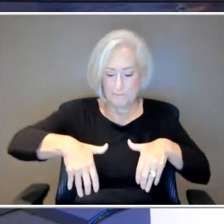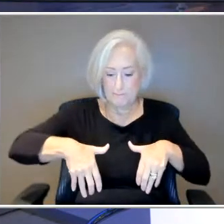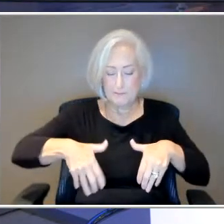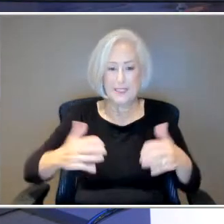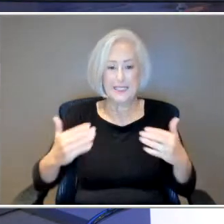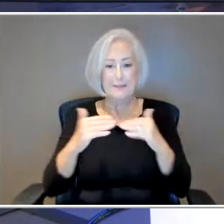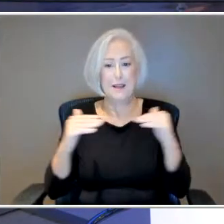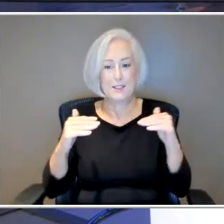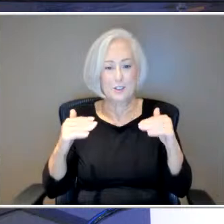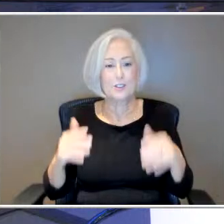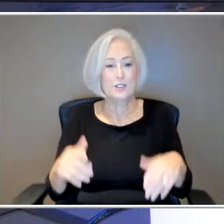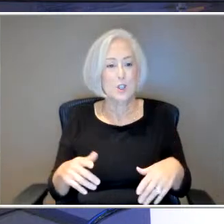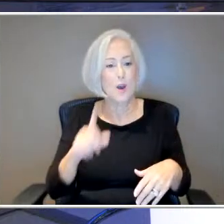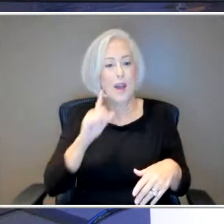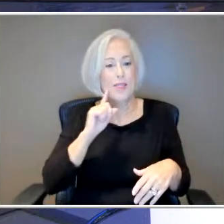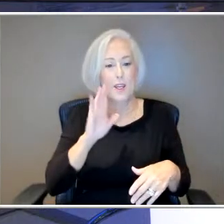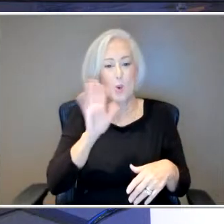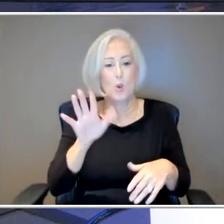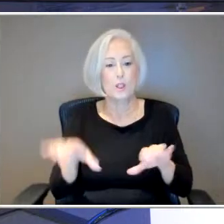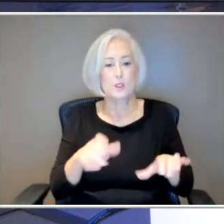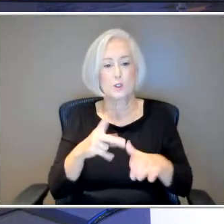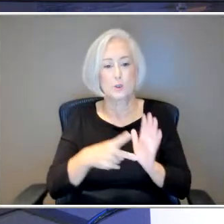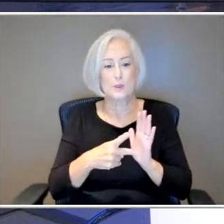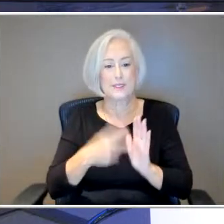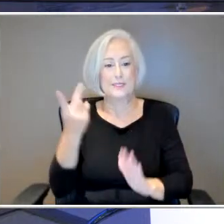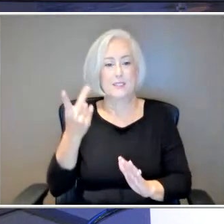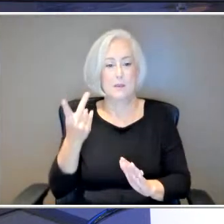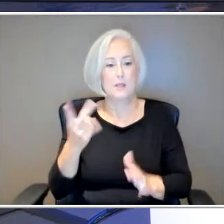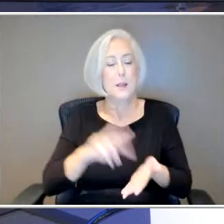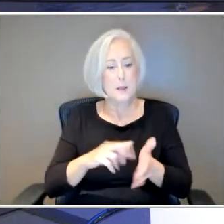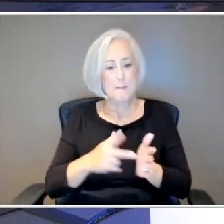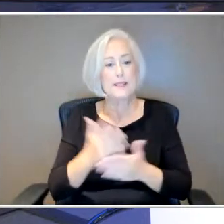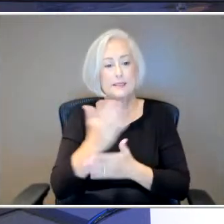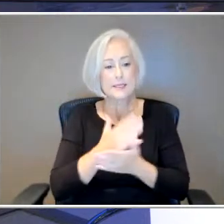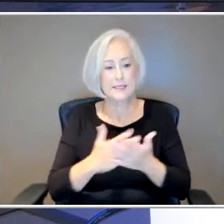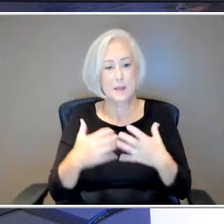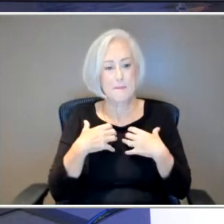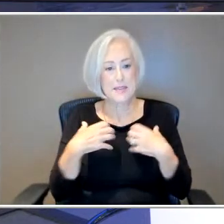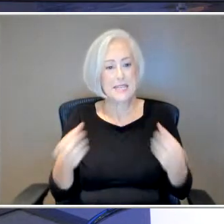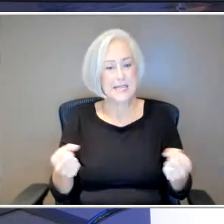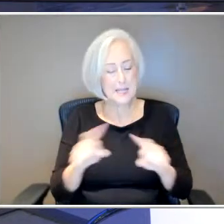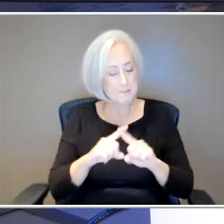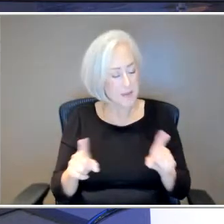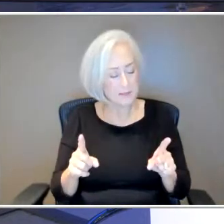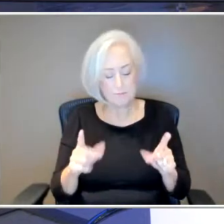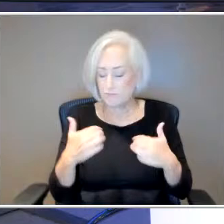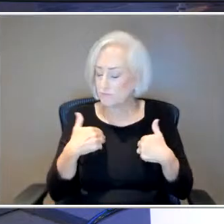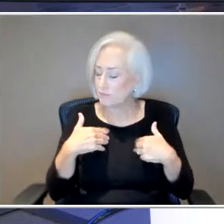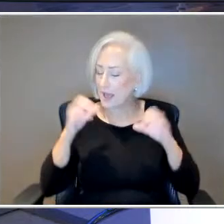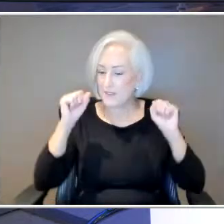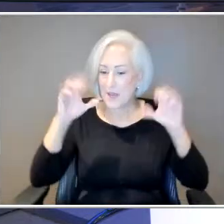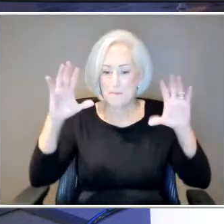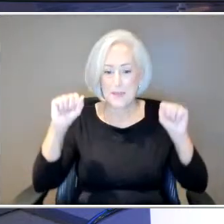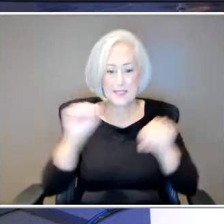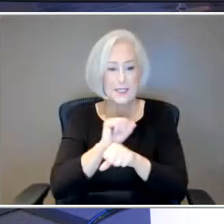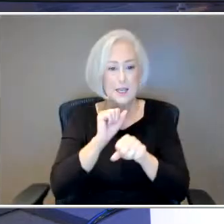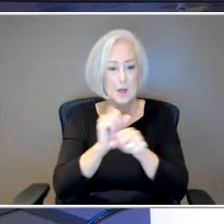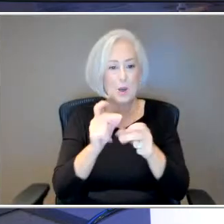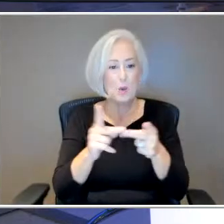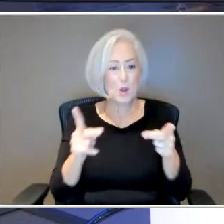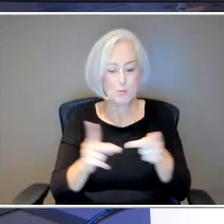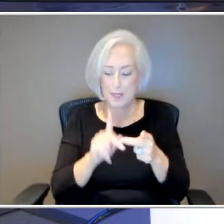to do a double, which is going to be some healing and things like that. But I have an incredible workplace that's very